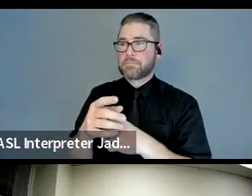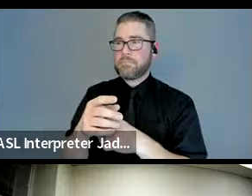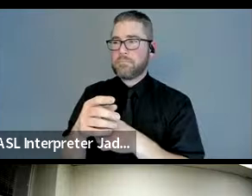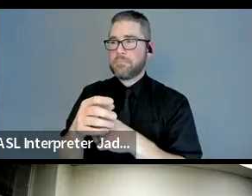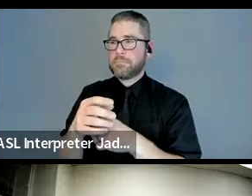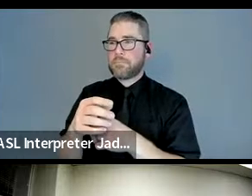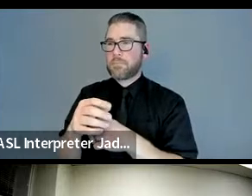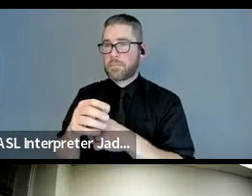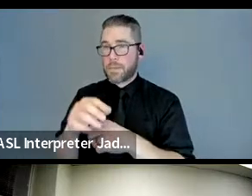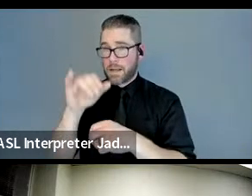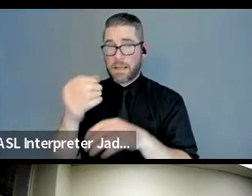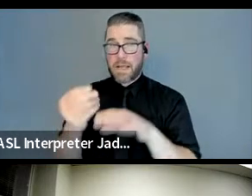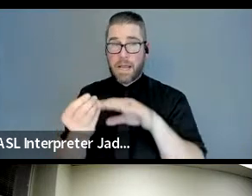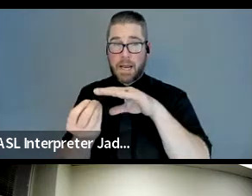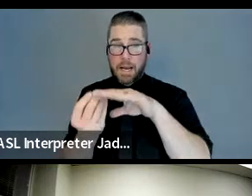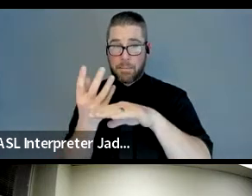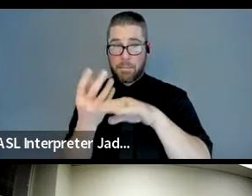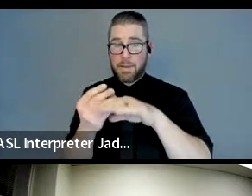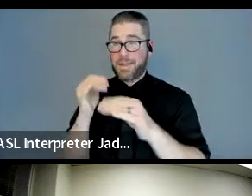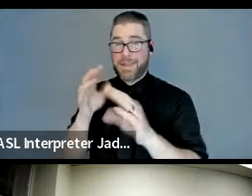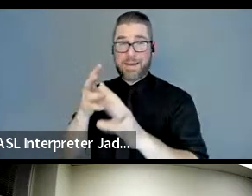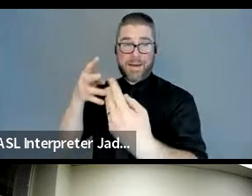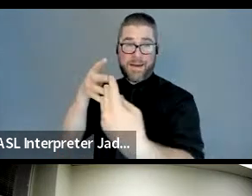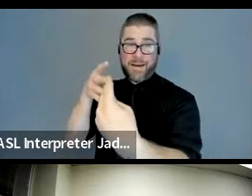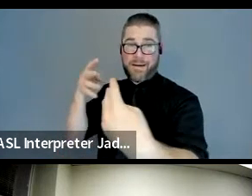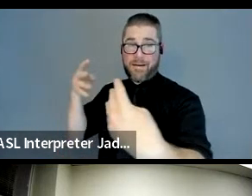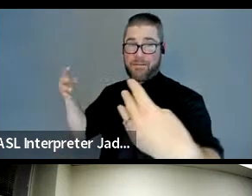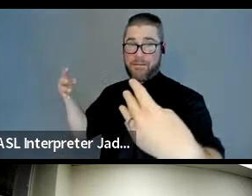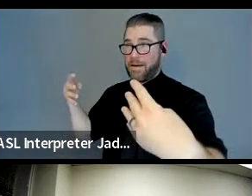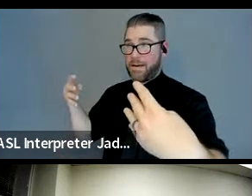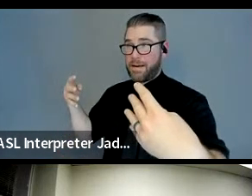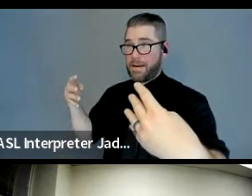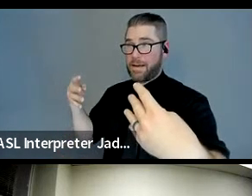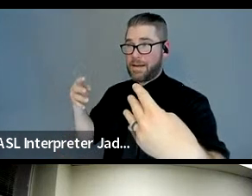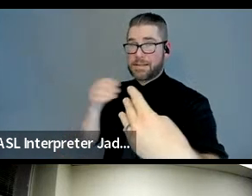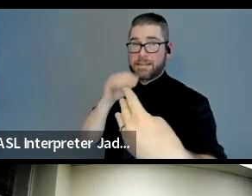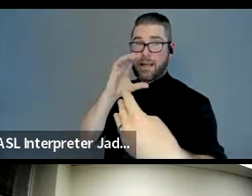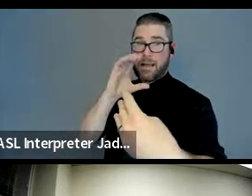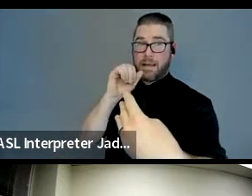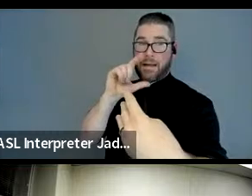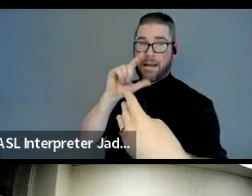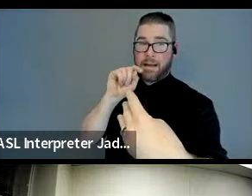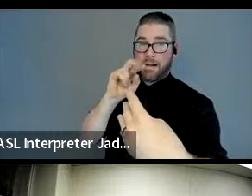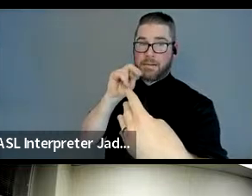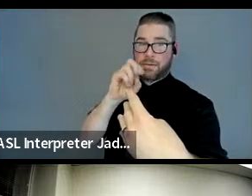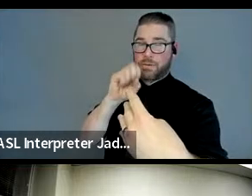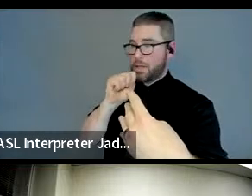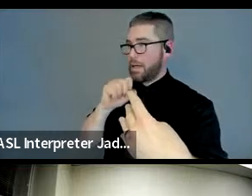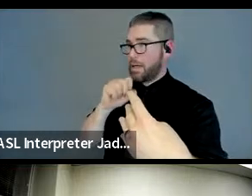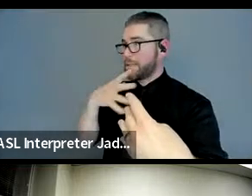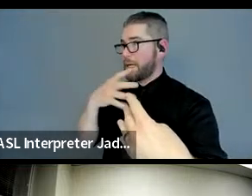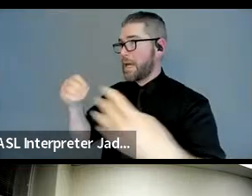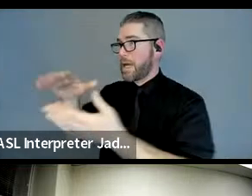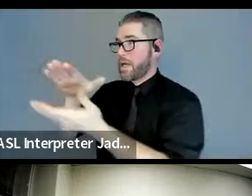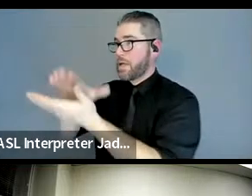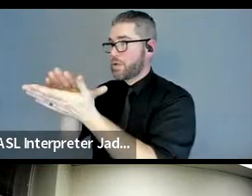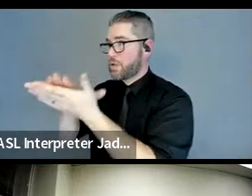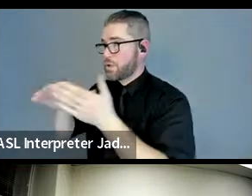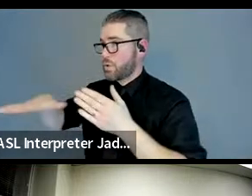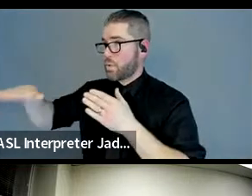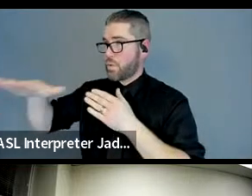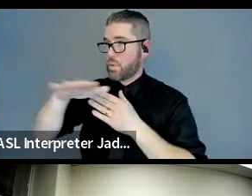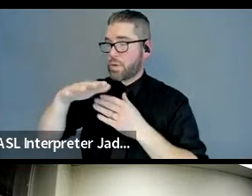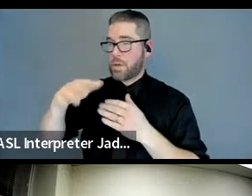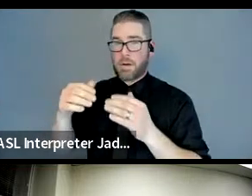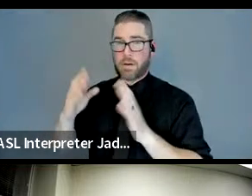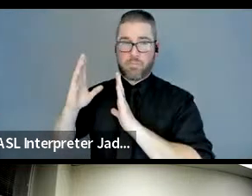buffer on the Caltrans side of the fence and a schoolyard vegetative buffer and a number of planting sites in that school. The others